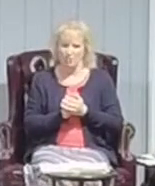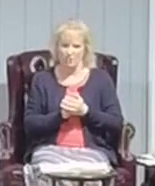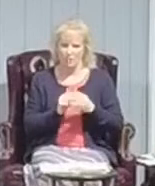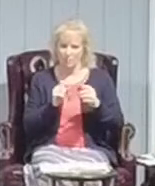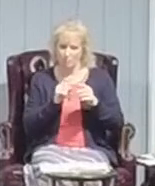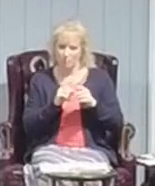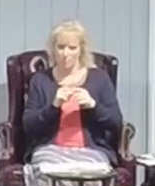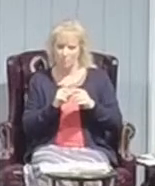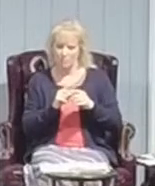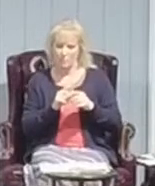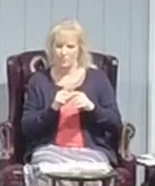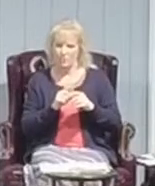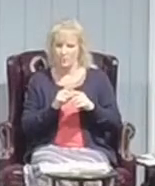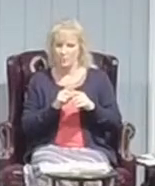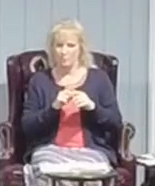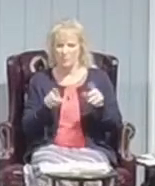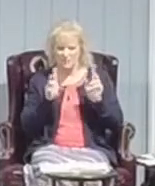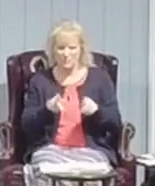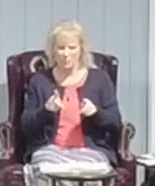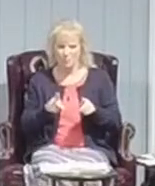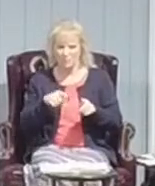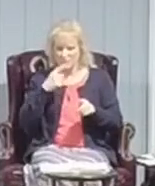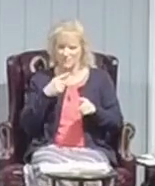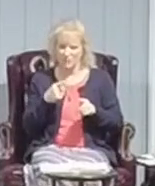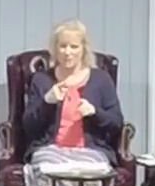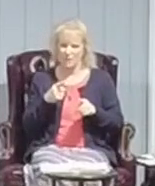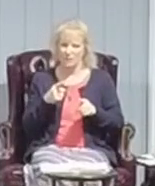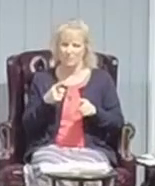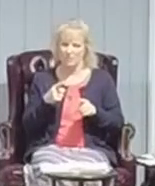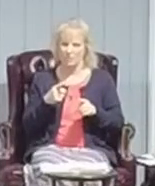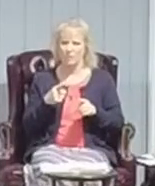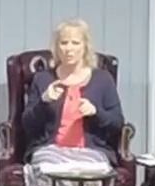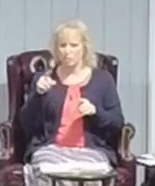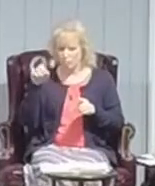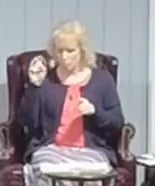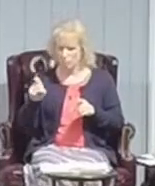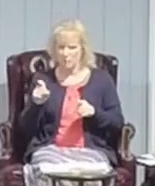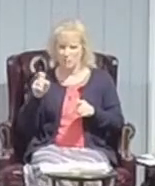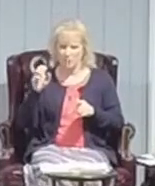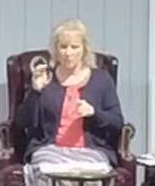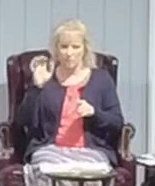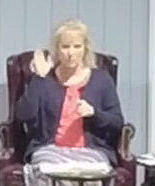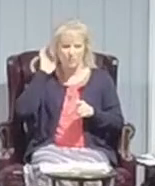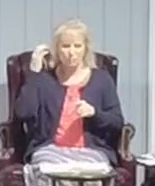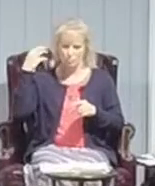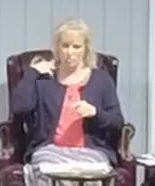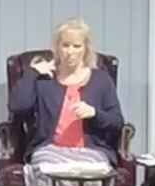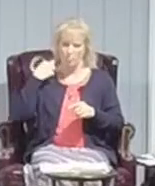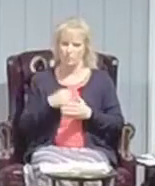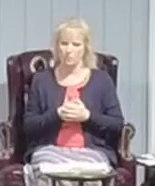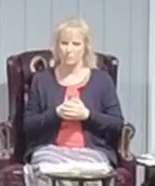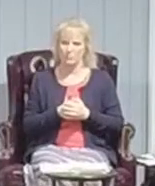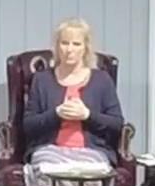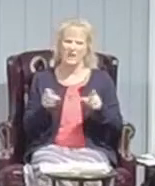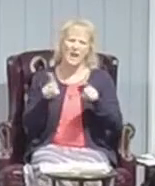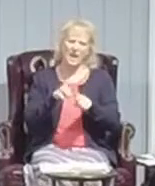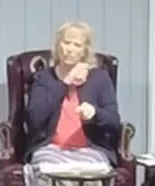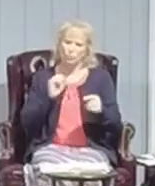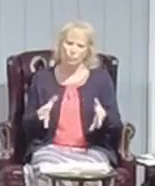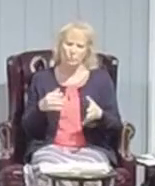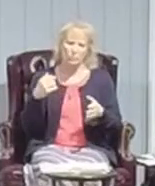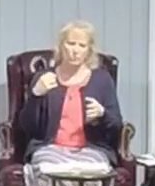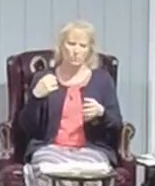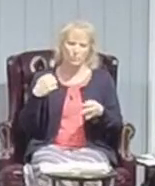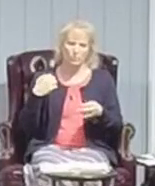coach. You know, I think sometimes as Christians, we hear all these voices, but we've got